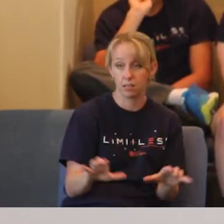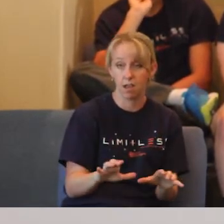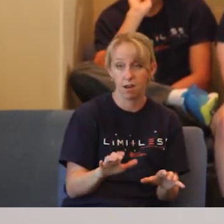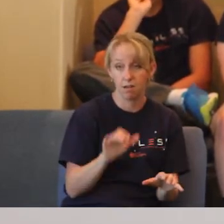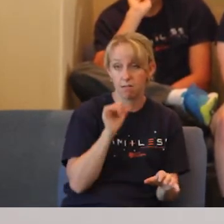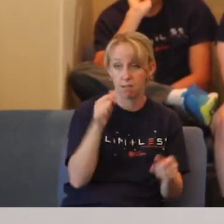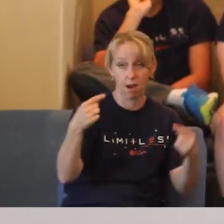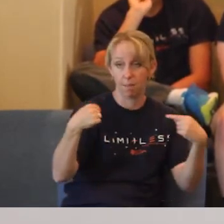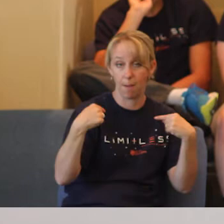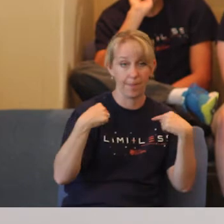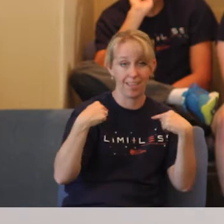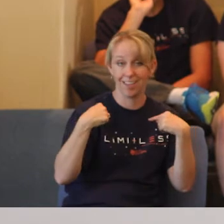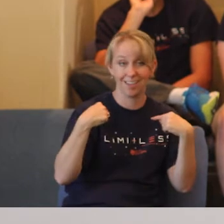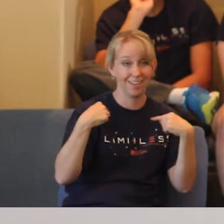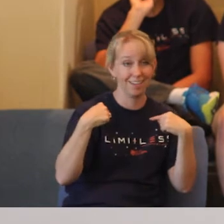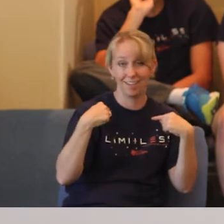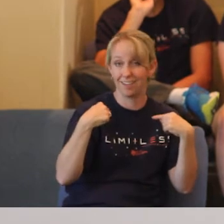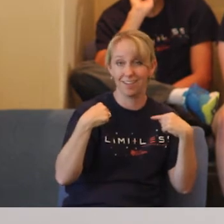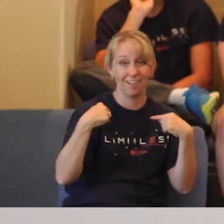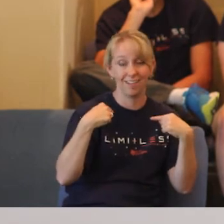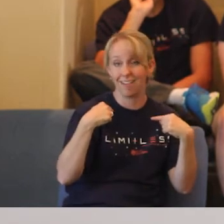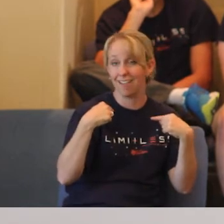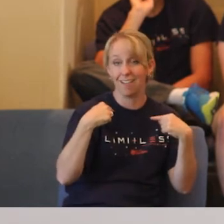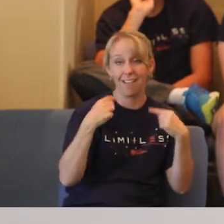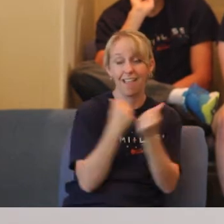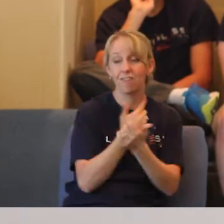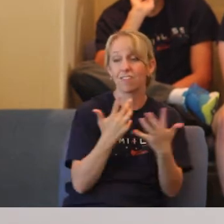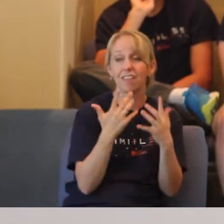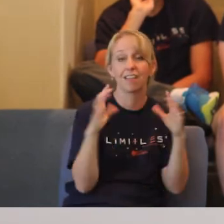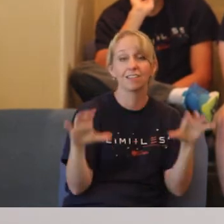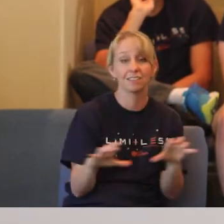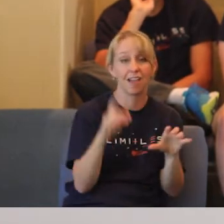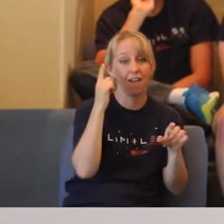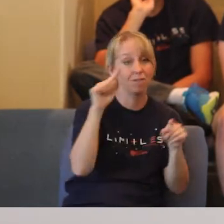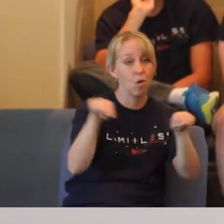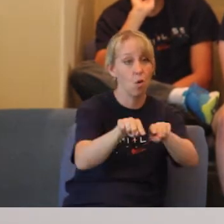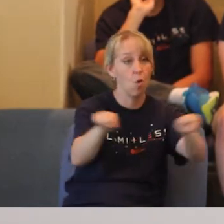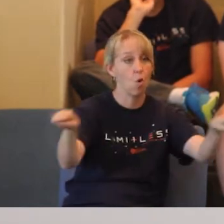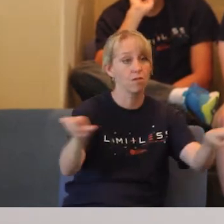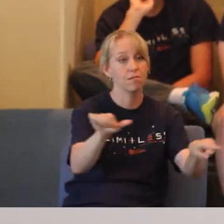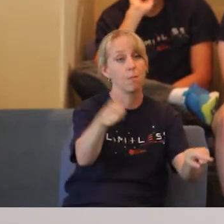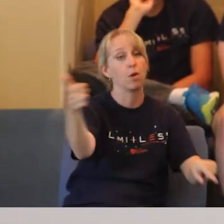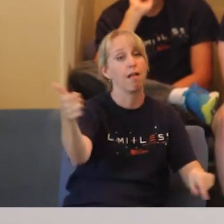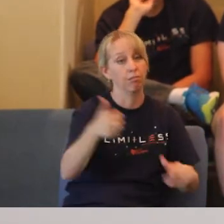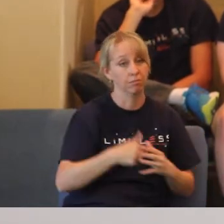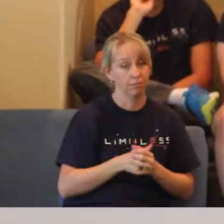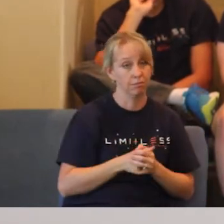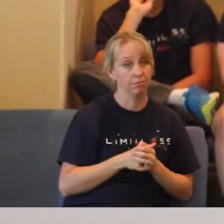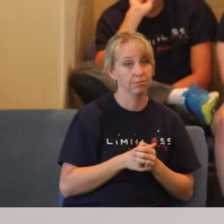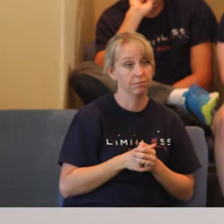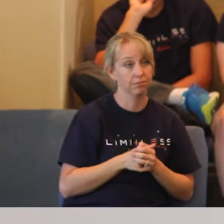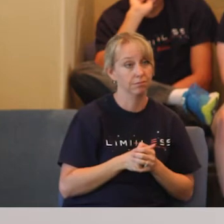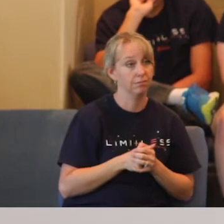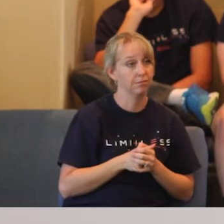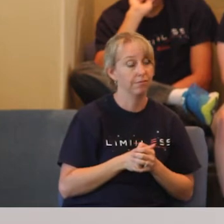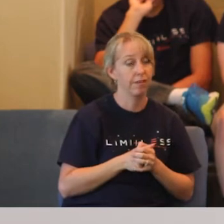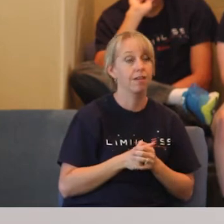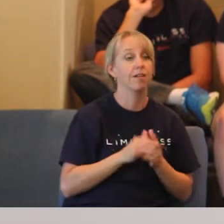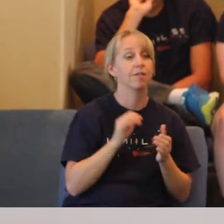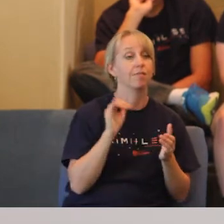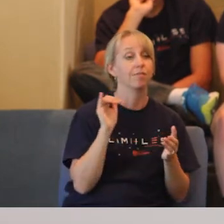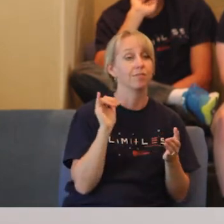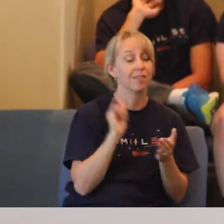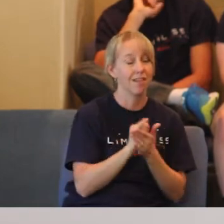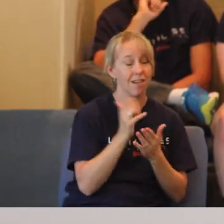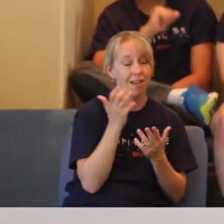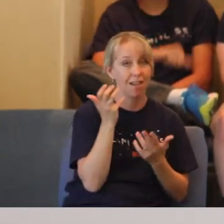Everything's done for somebody else. And it's just amazing to me, and I'm so blessed